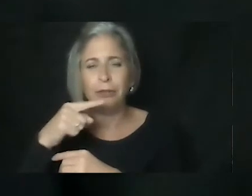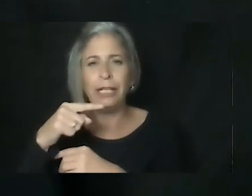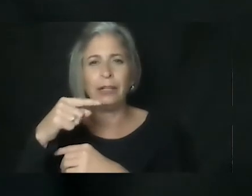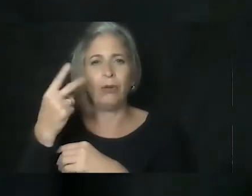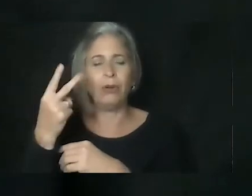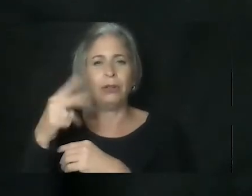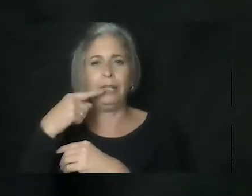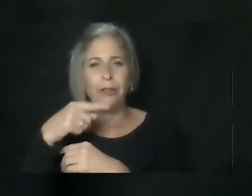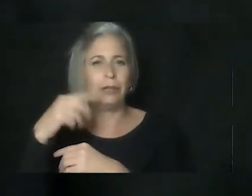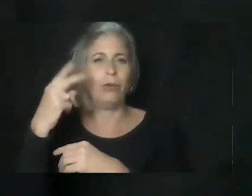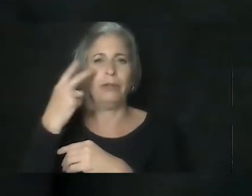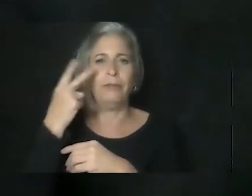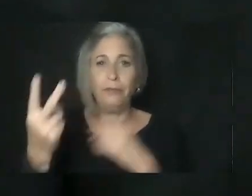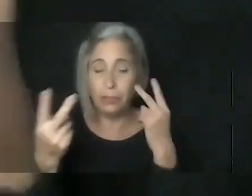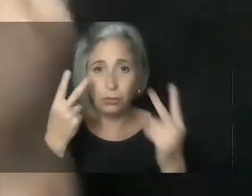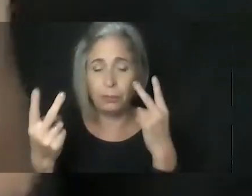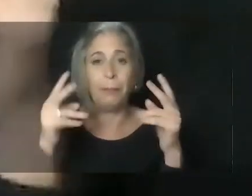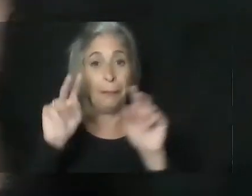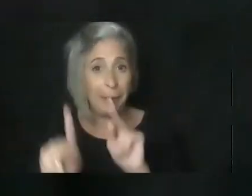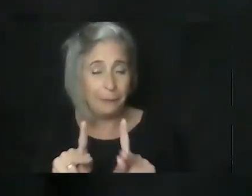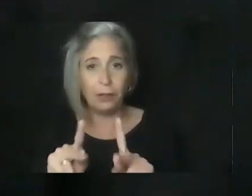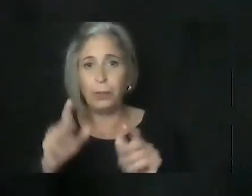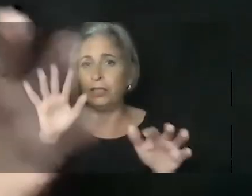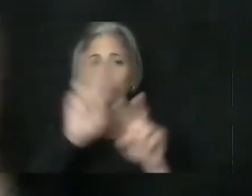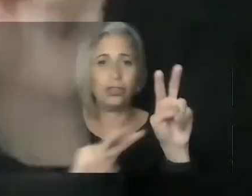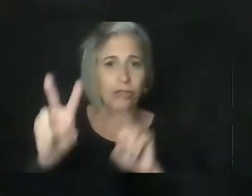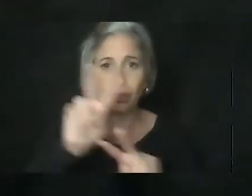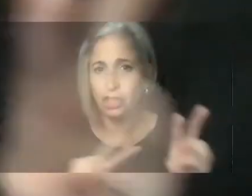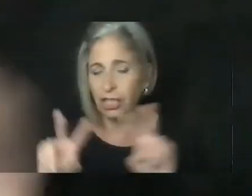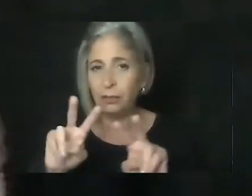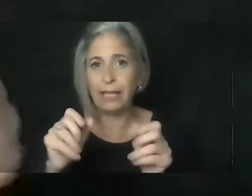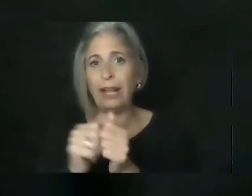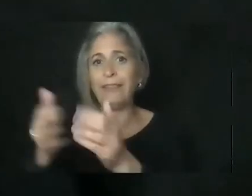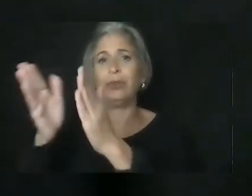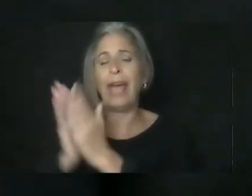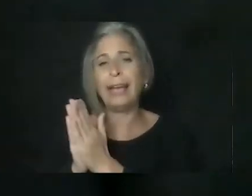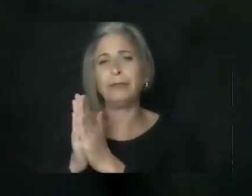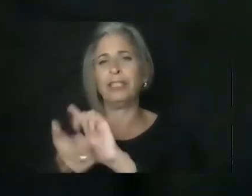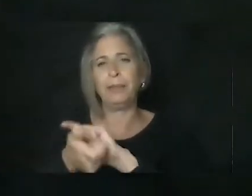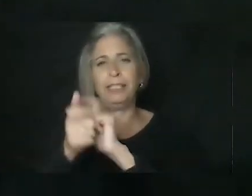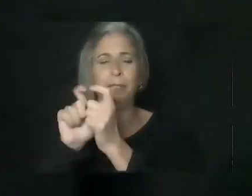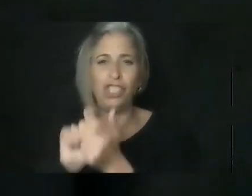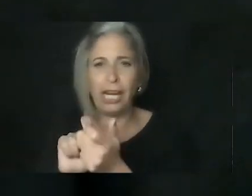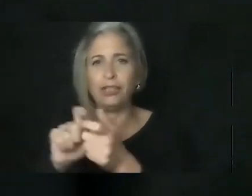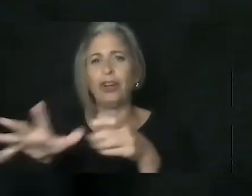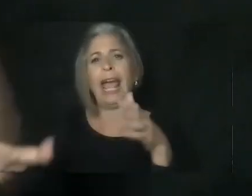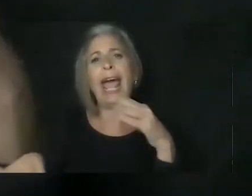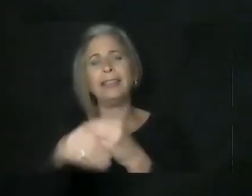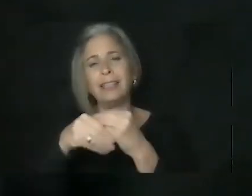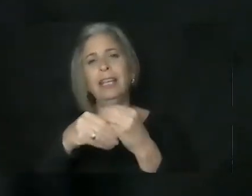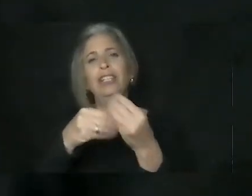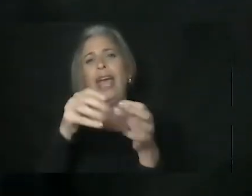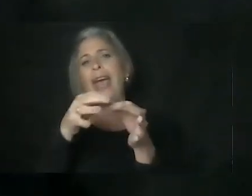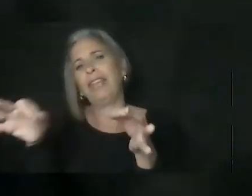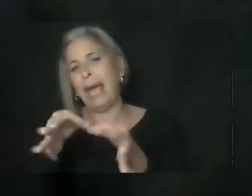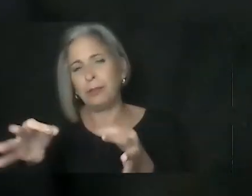as hearing or visual people and we could just search it without having to ask for something to be changed or